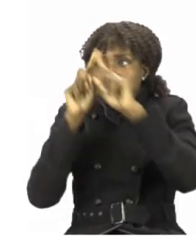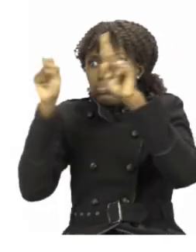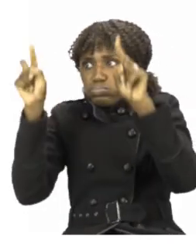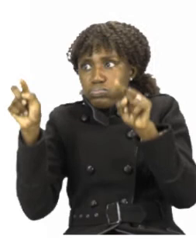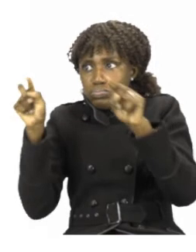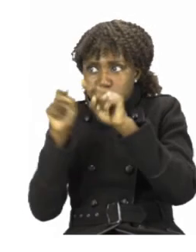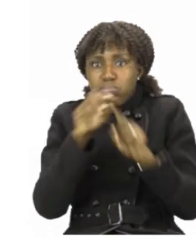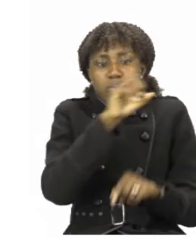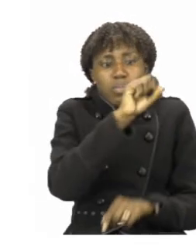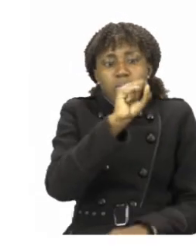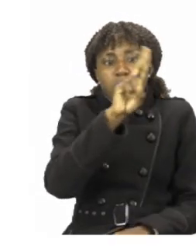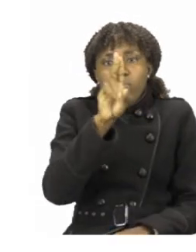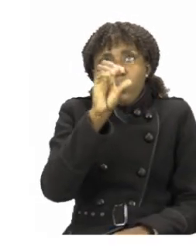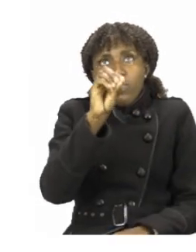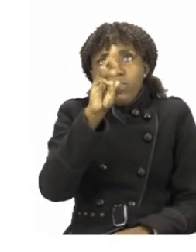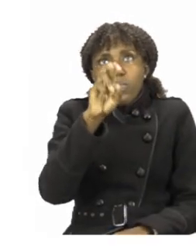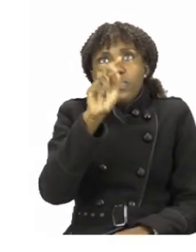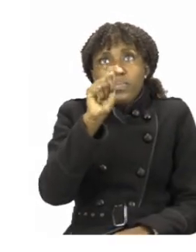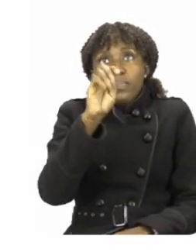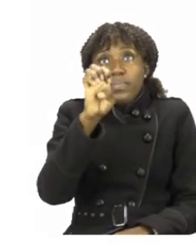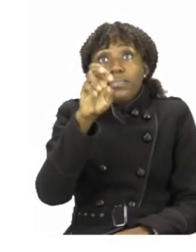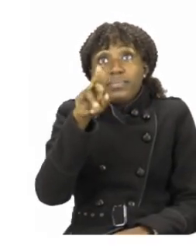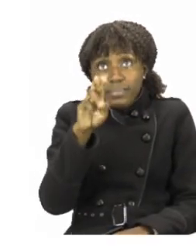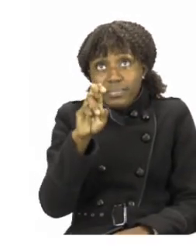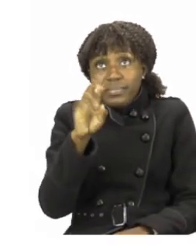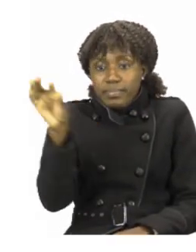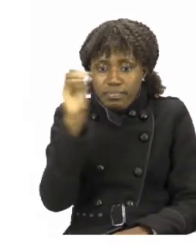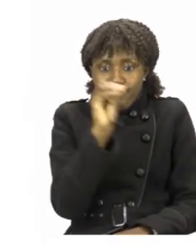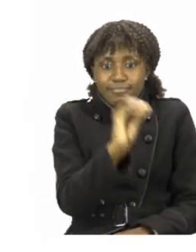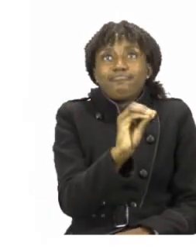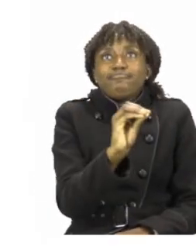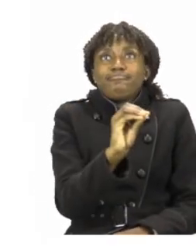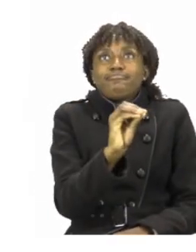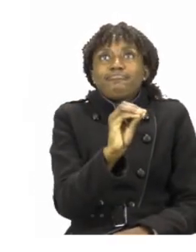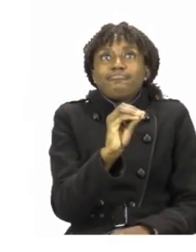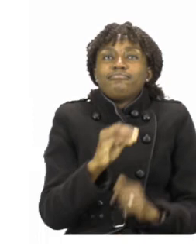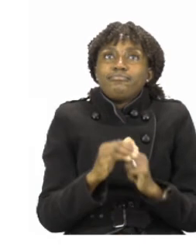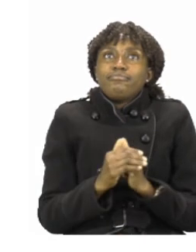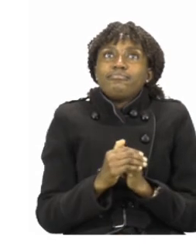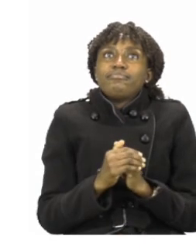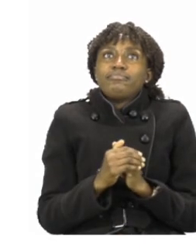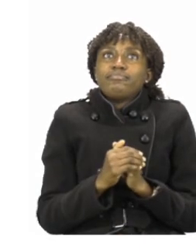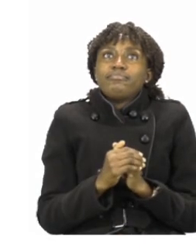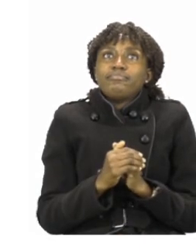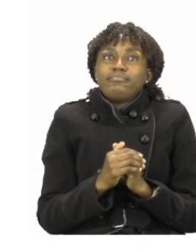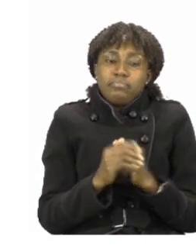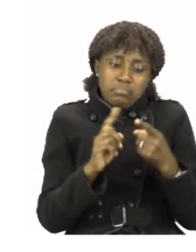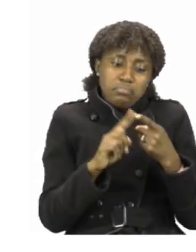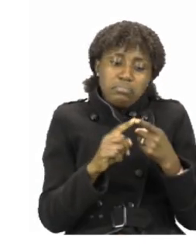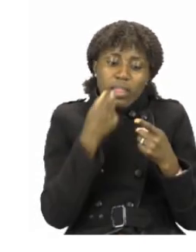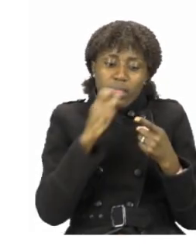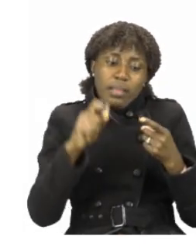shorter than the crayon. Well done! Because remember, we said the first one is the pencil,